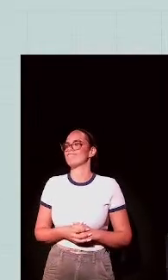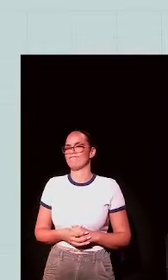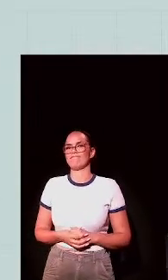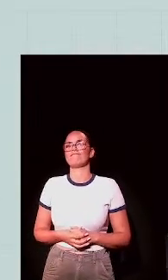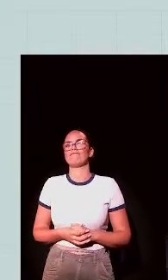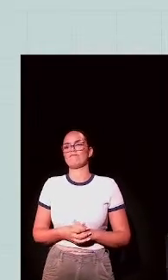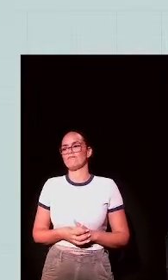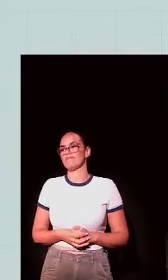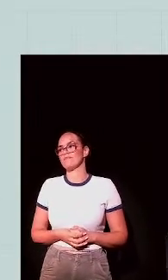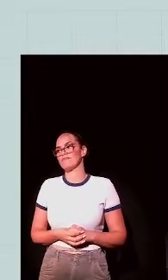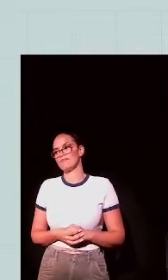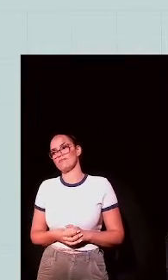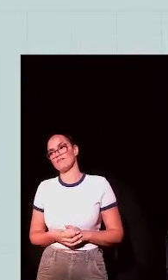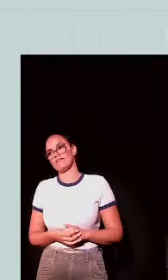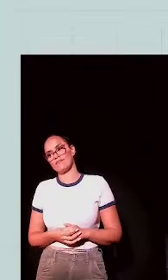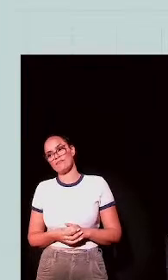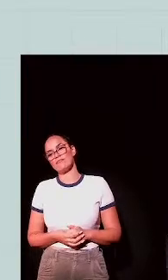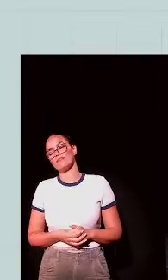And